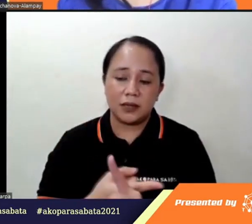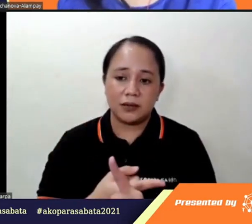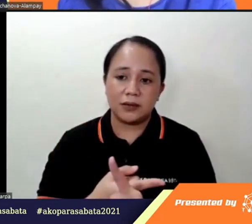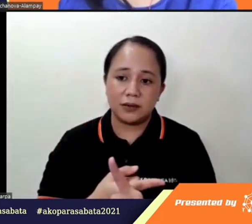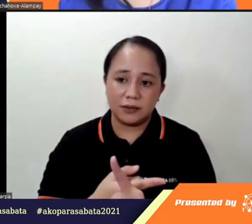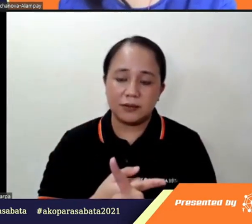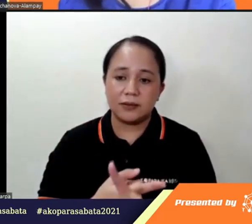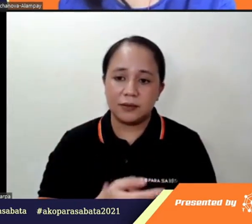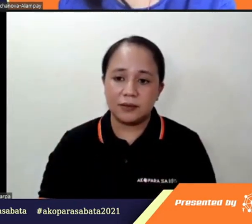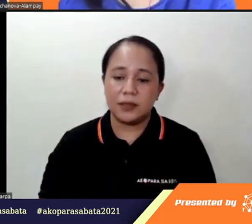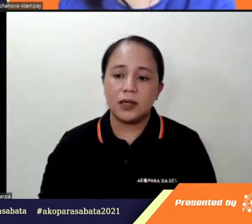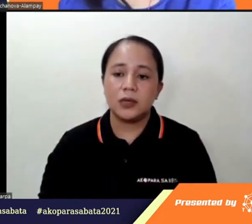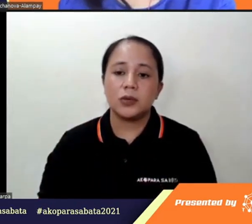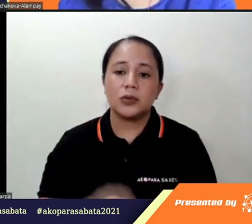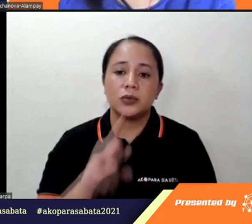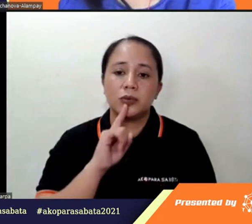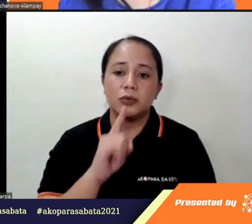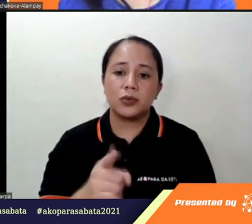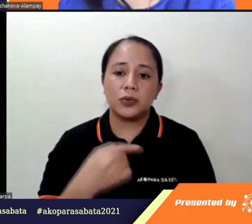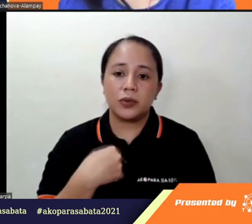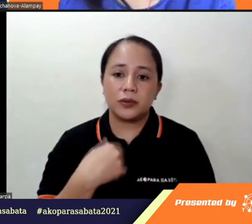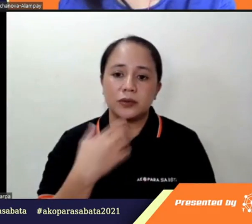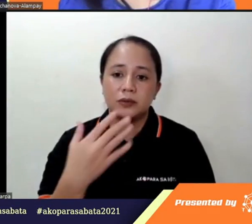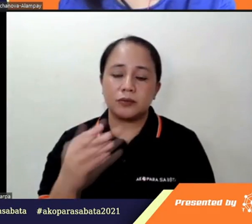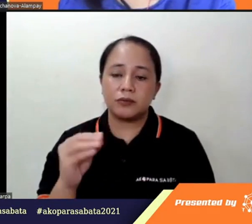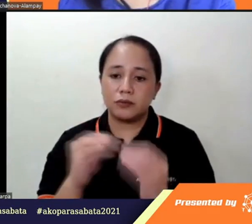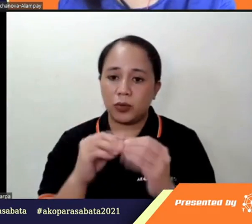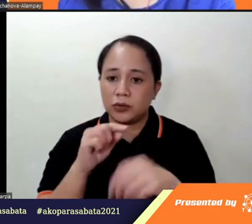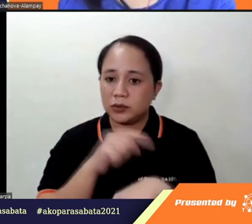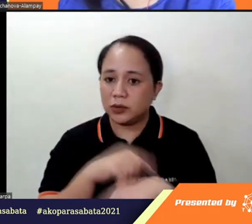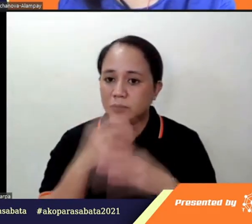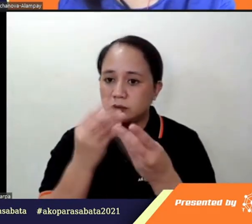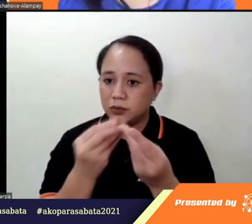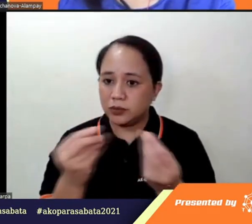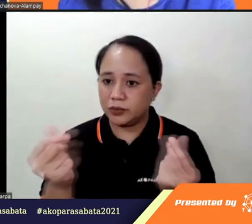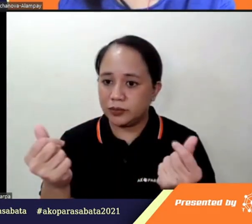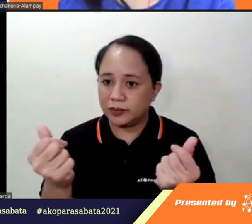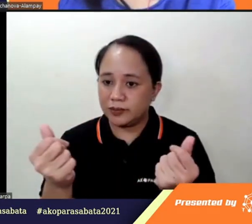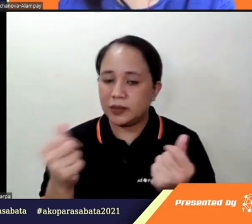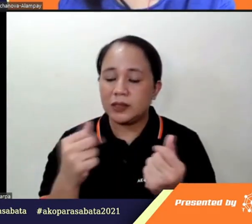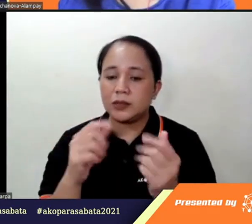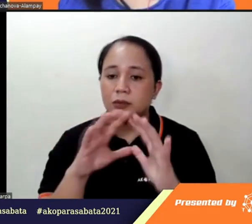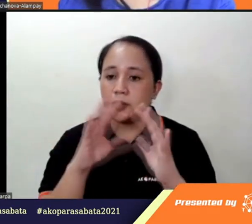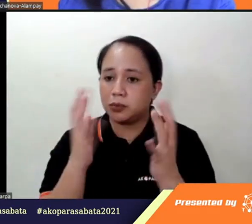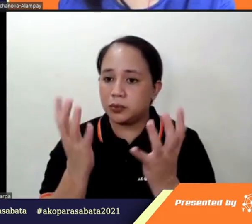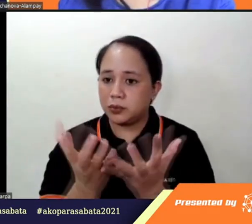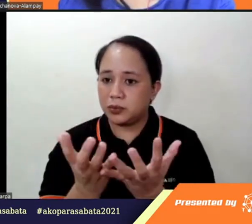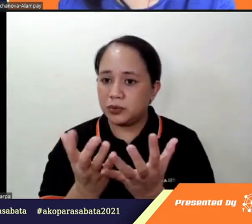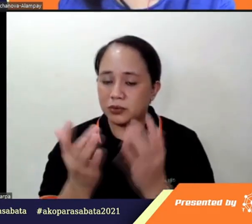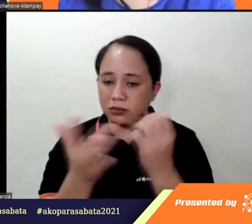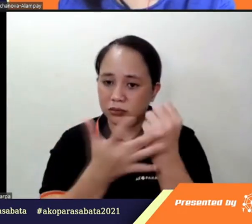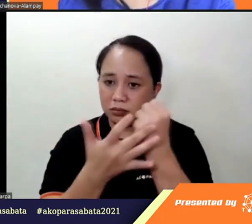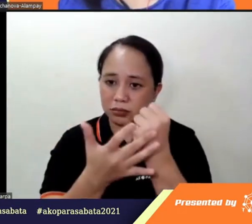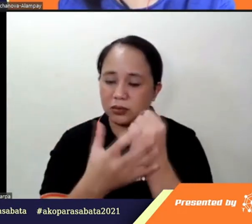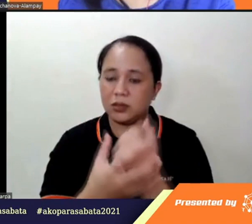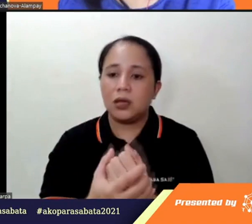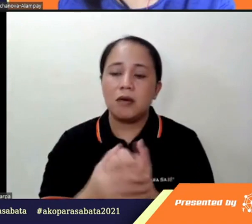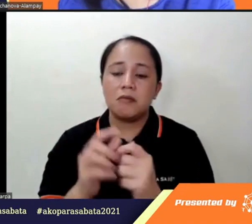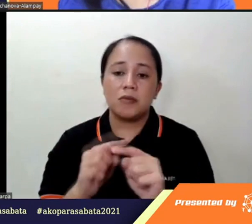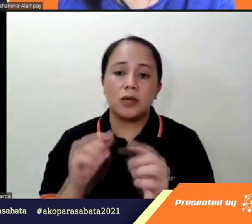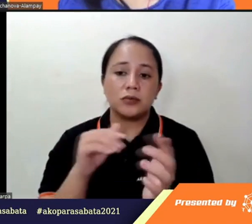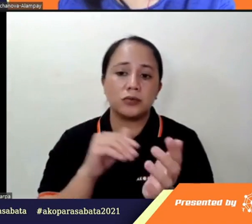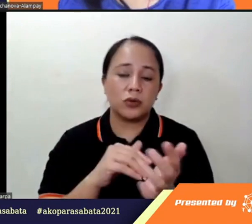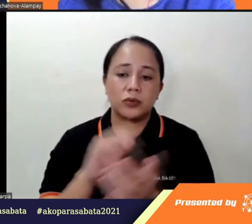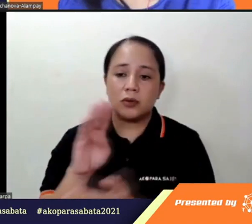months na. And it will really take more time to recover from this global trauma. But Dr.